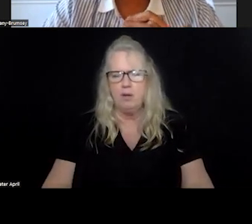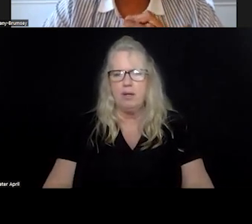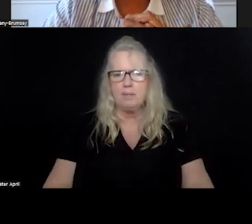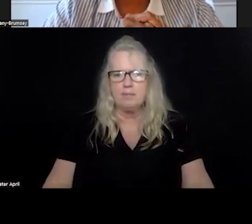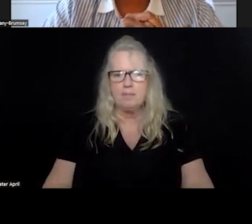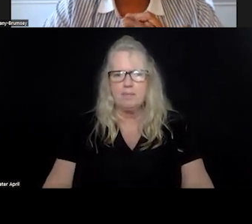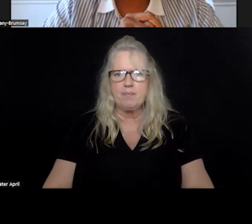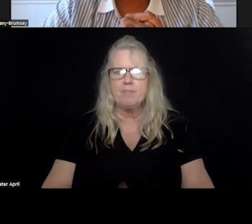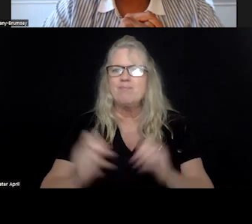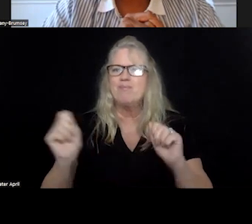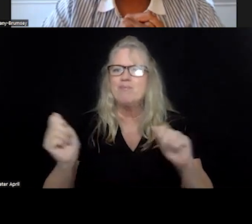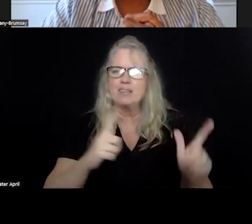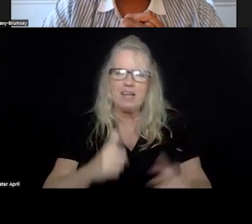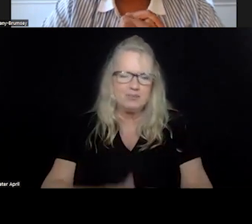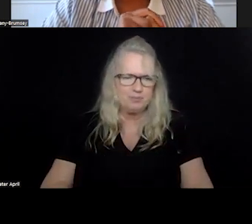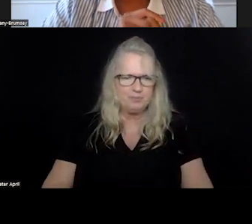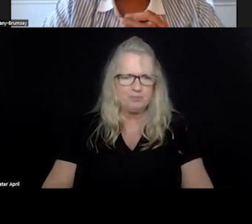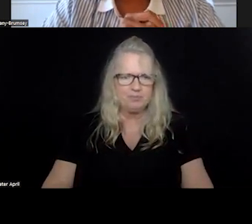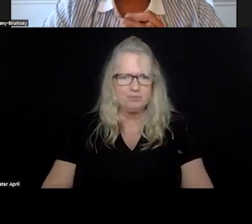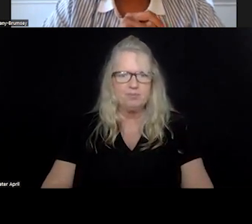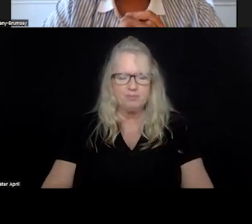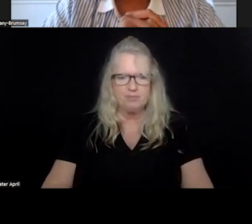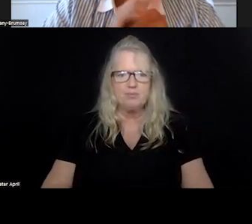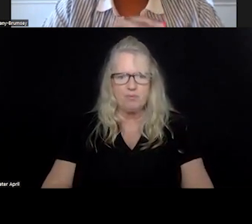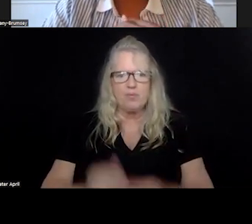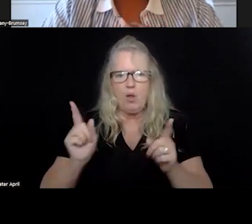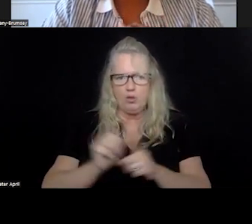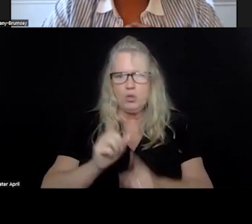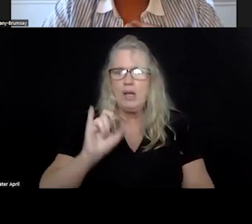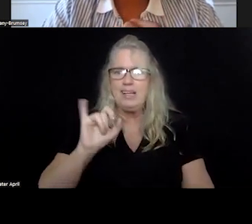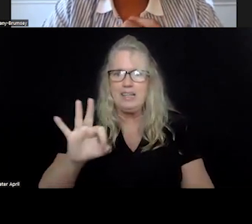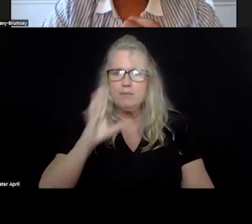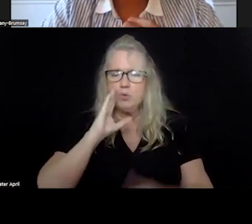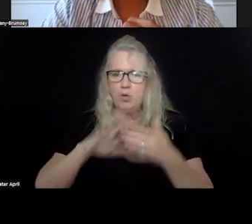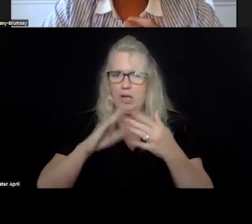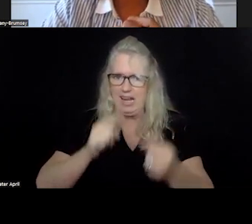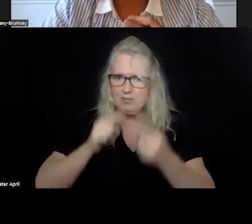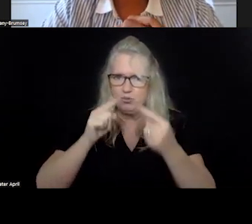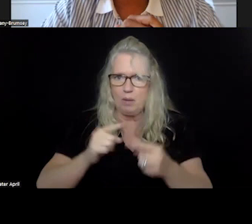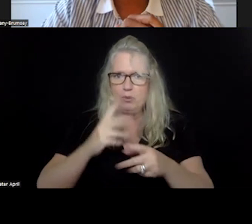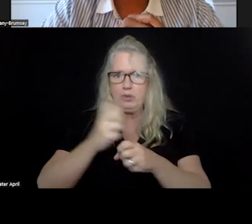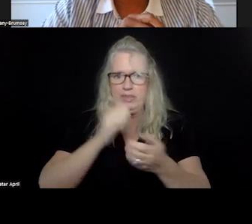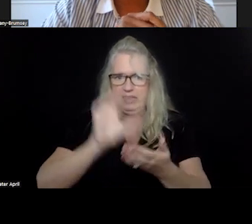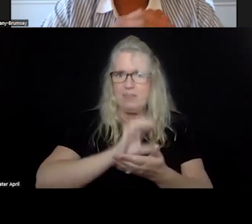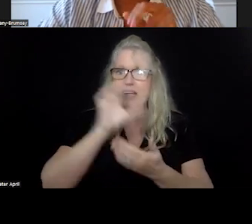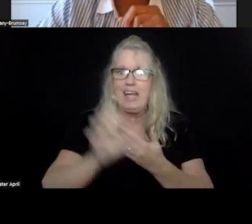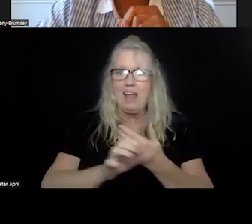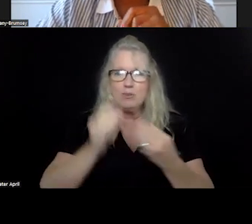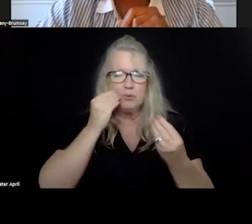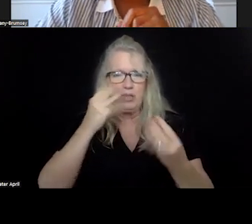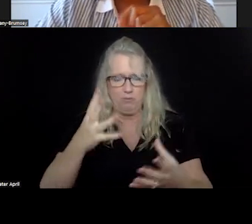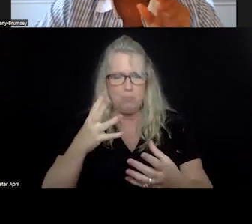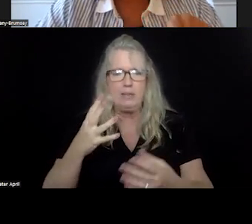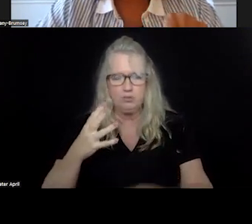And next slide. So also, if you're having some trouble with getting the calendar information